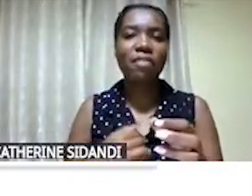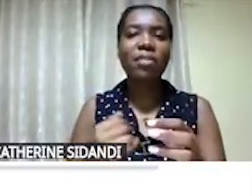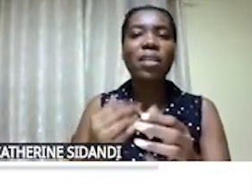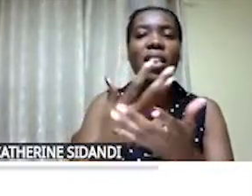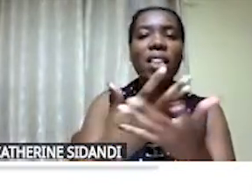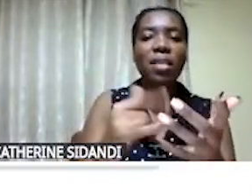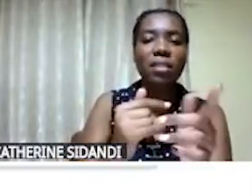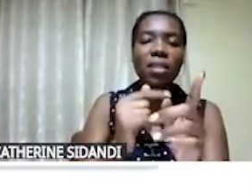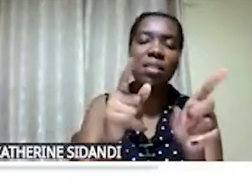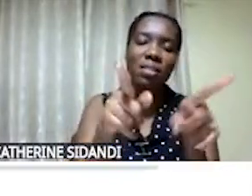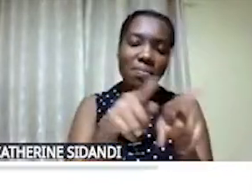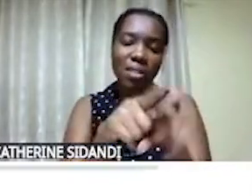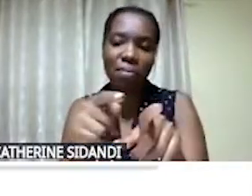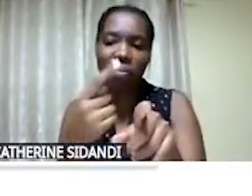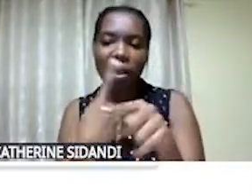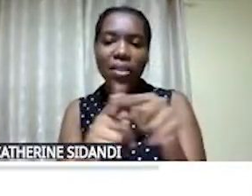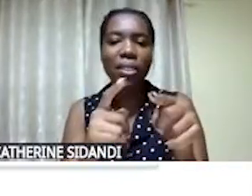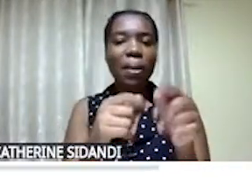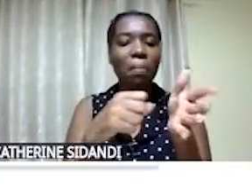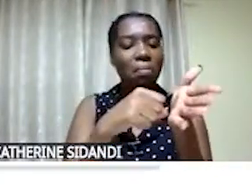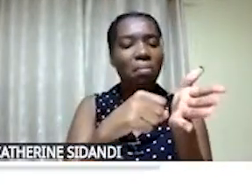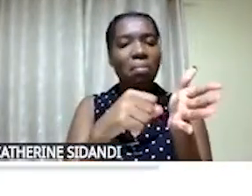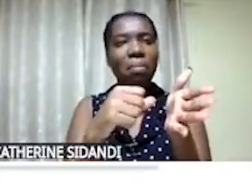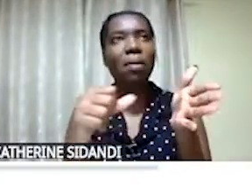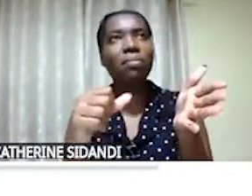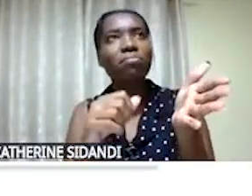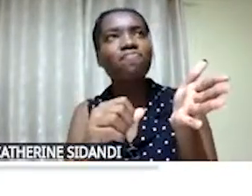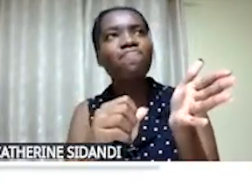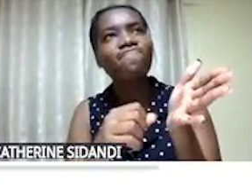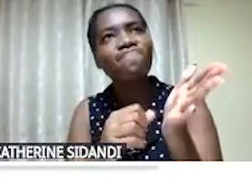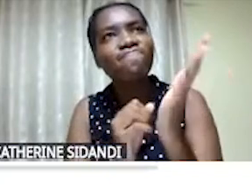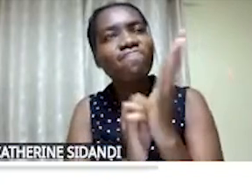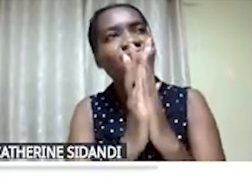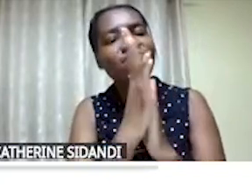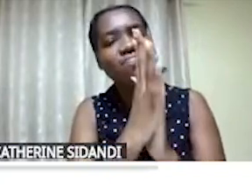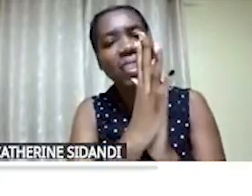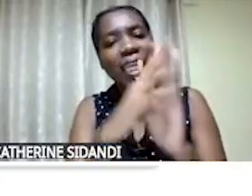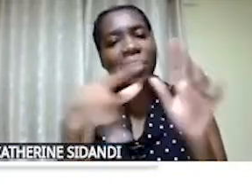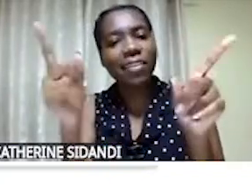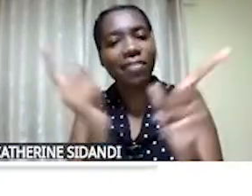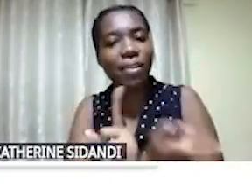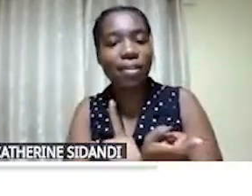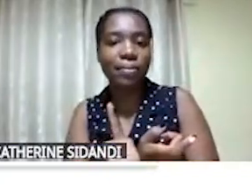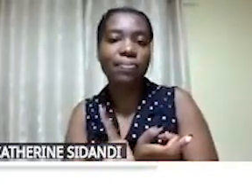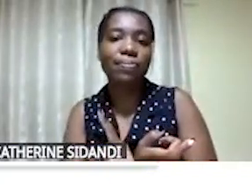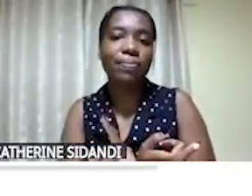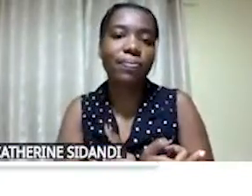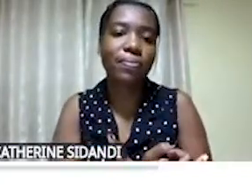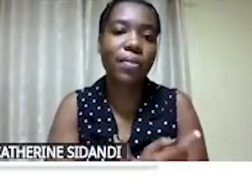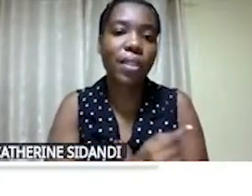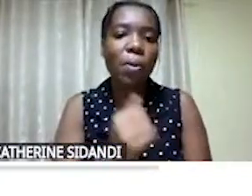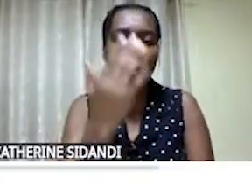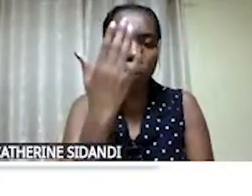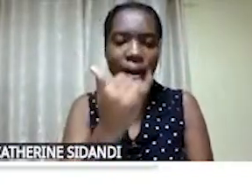differently, on the shelf. Yeah. And it's because they're targeting different